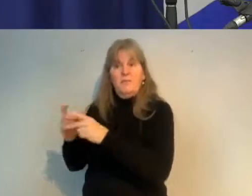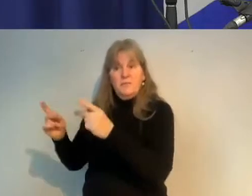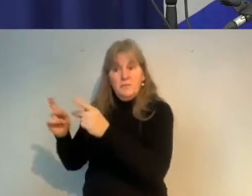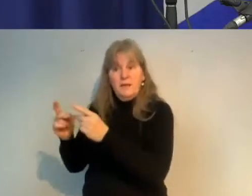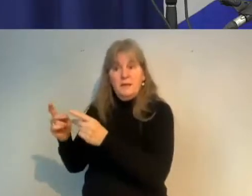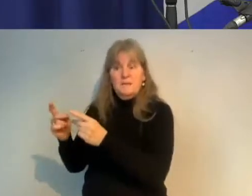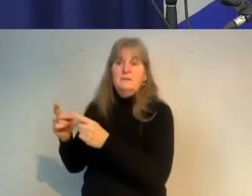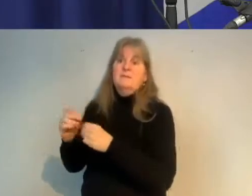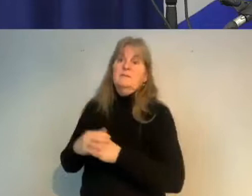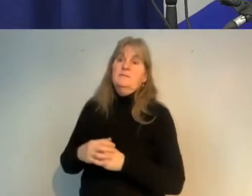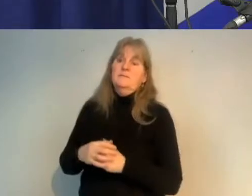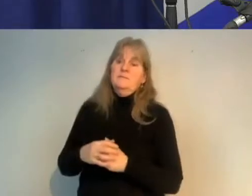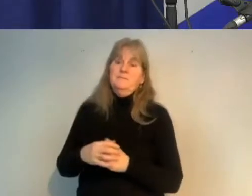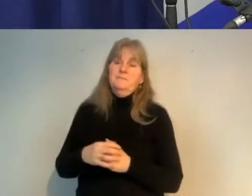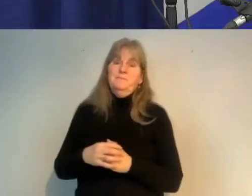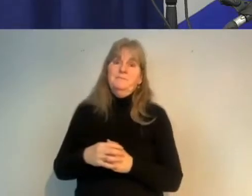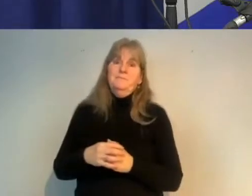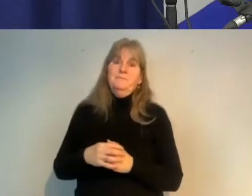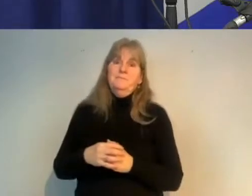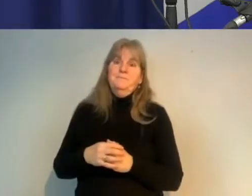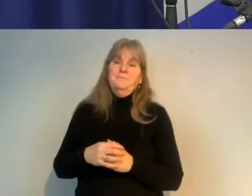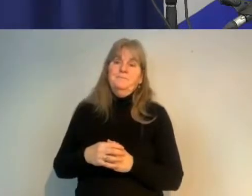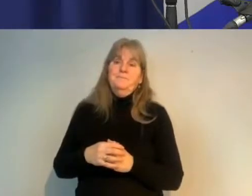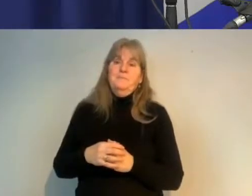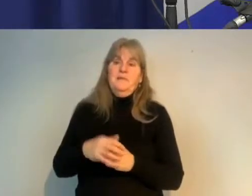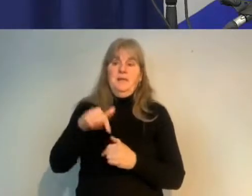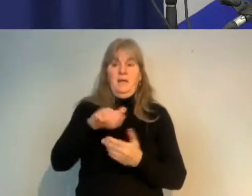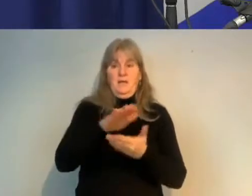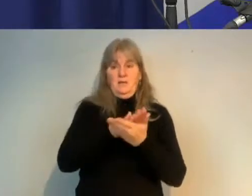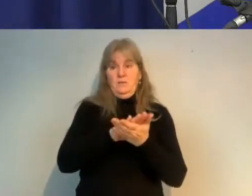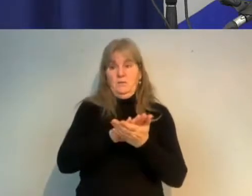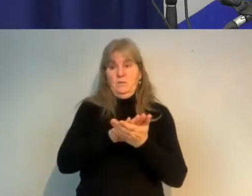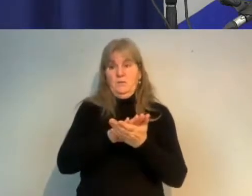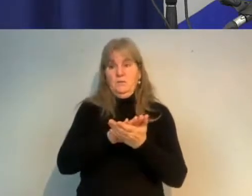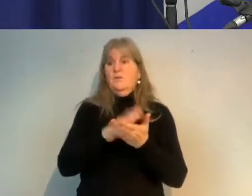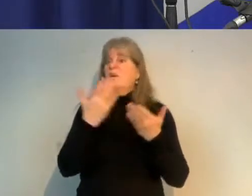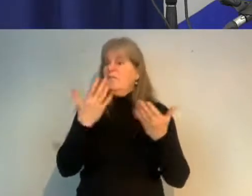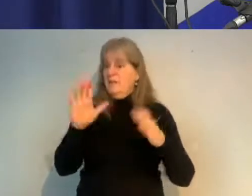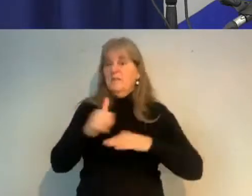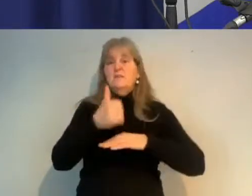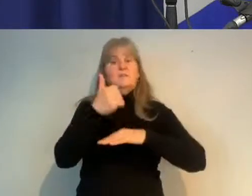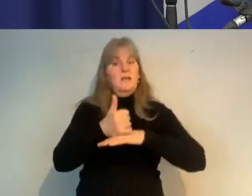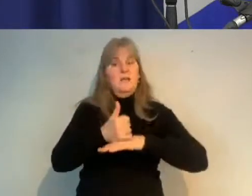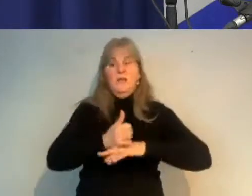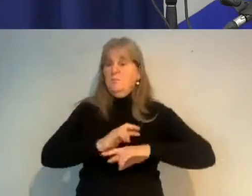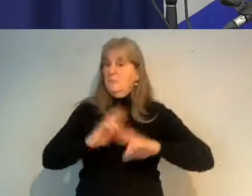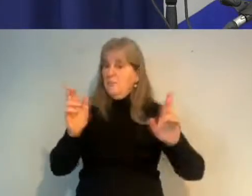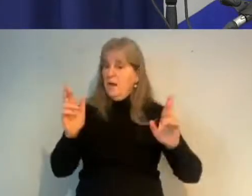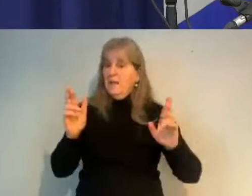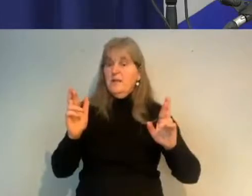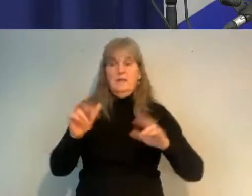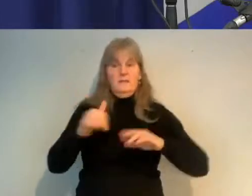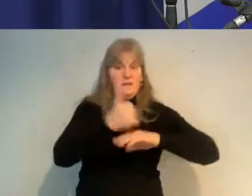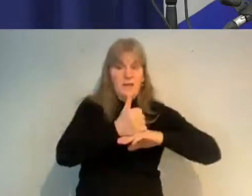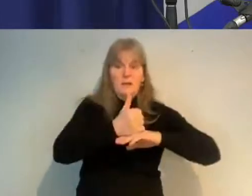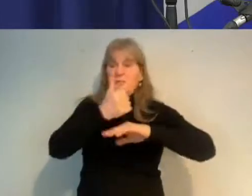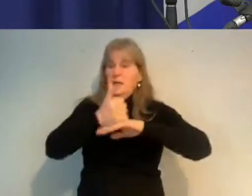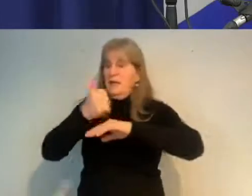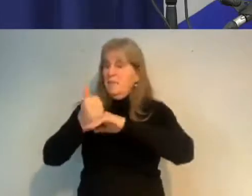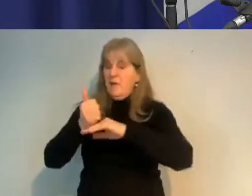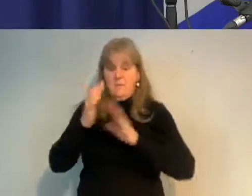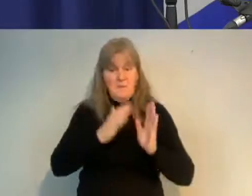environment. Our schools in Yukon are already well positioned with established operational plans to control the spread of the